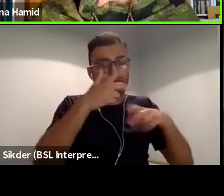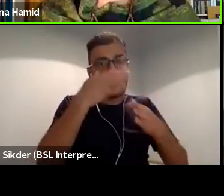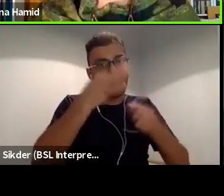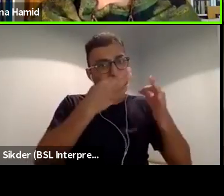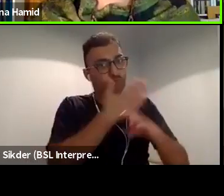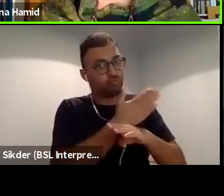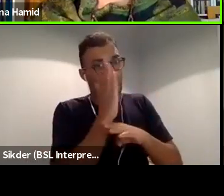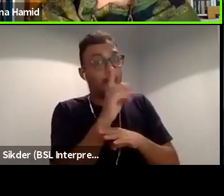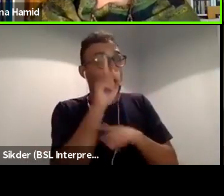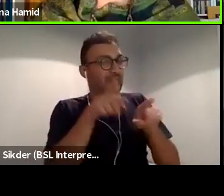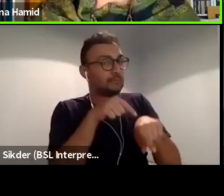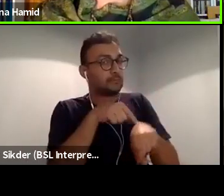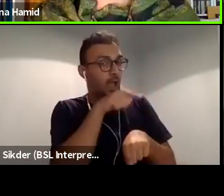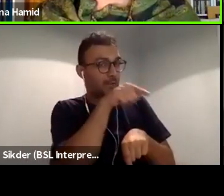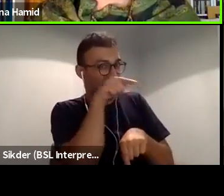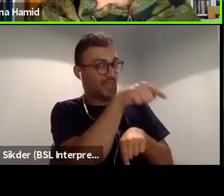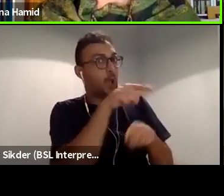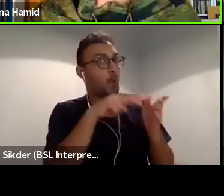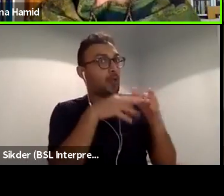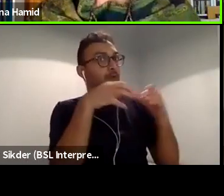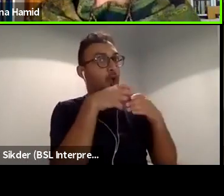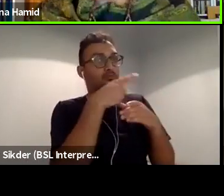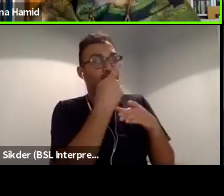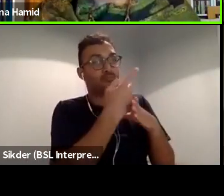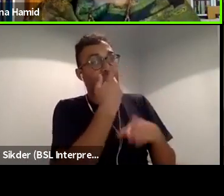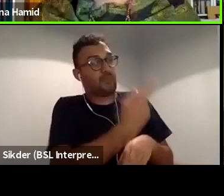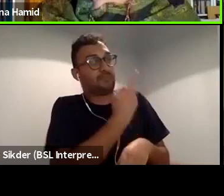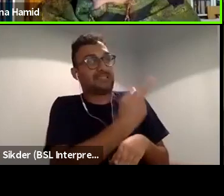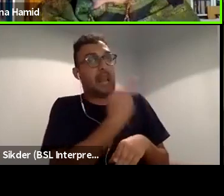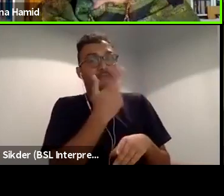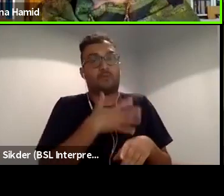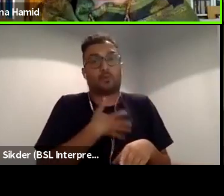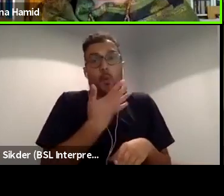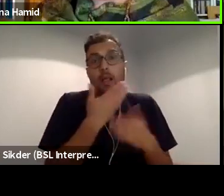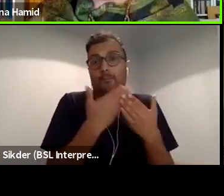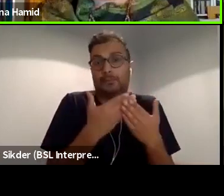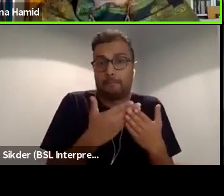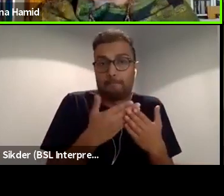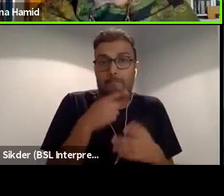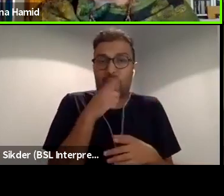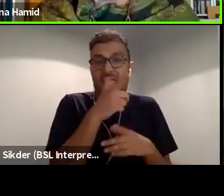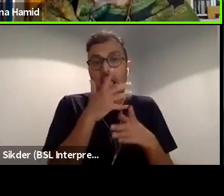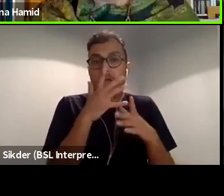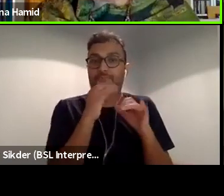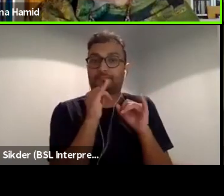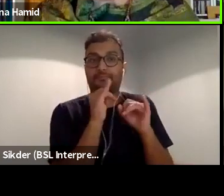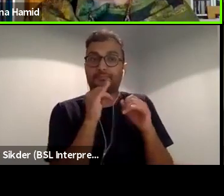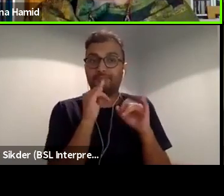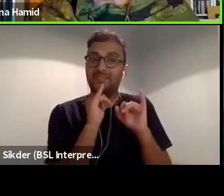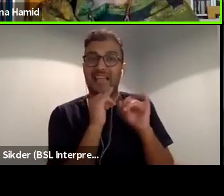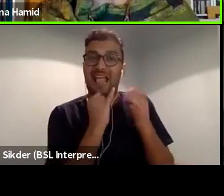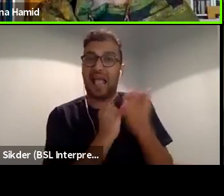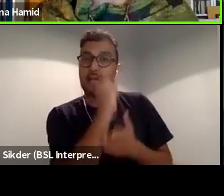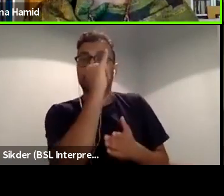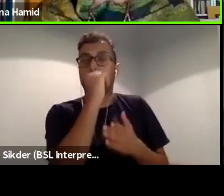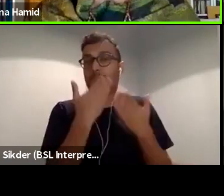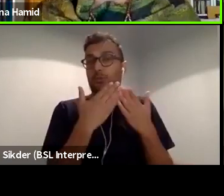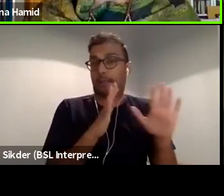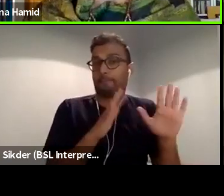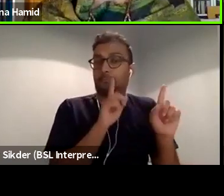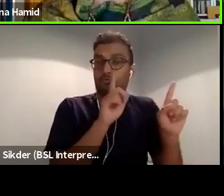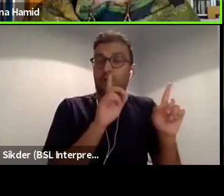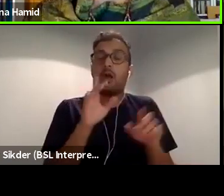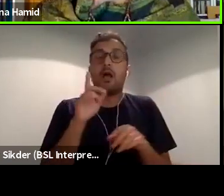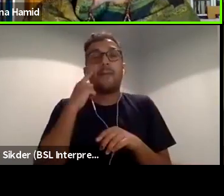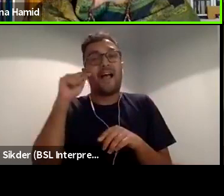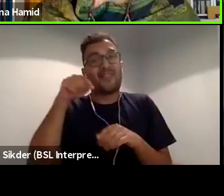anti-Muslim, Islamophobic take as well. And there's many people, and within the coverage around Christchurch, I